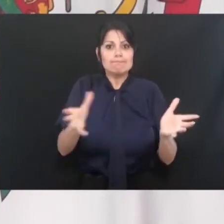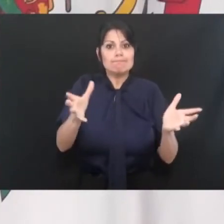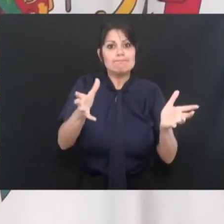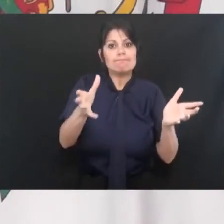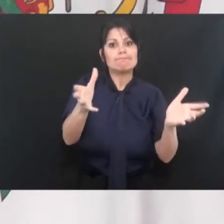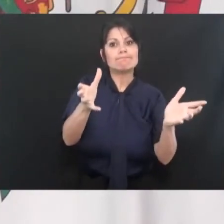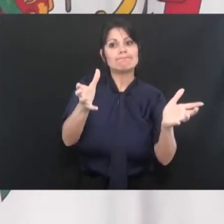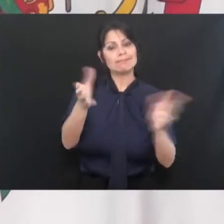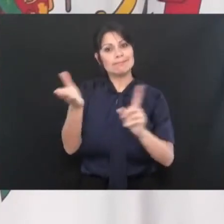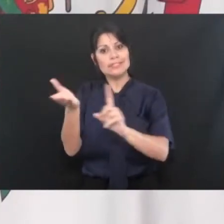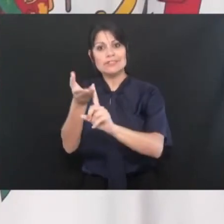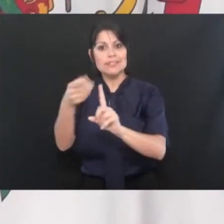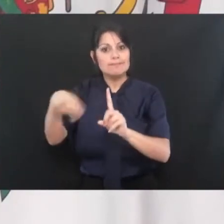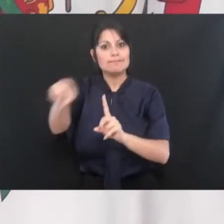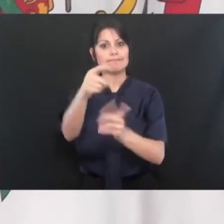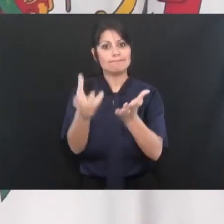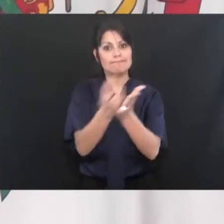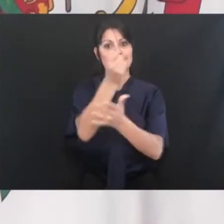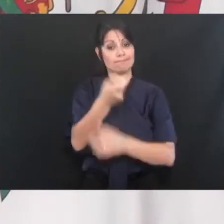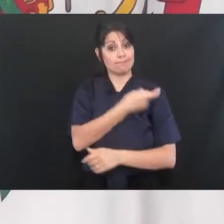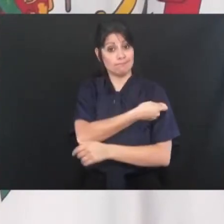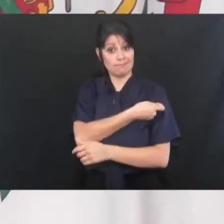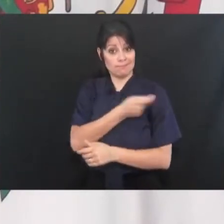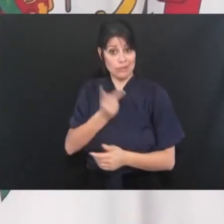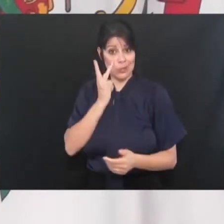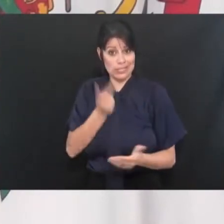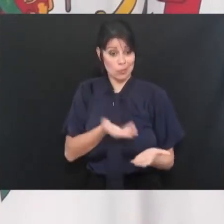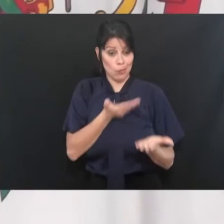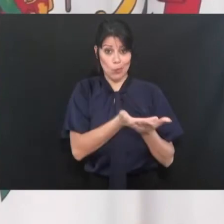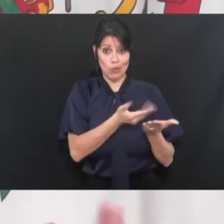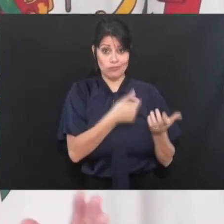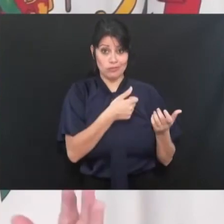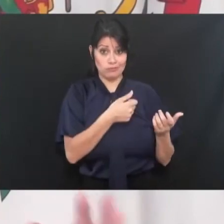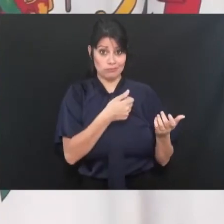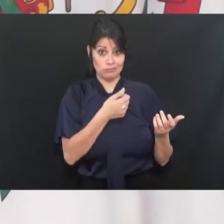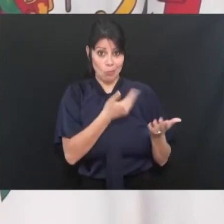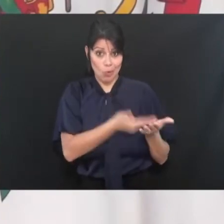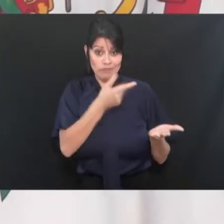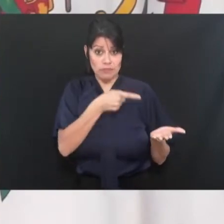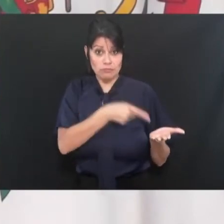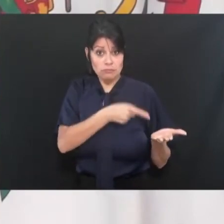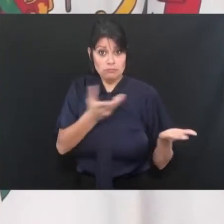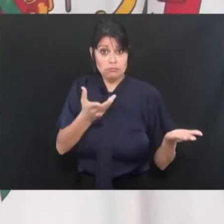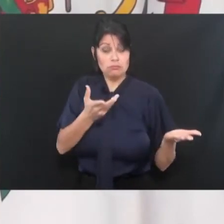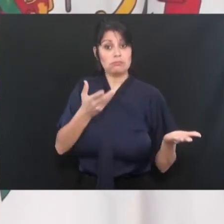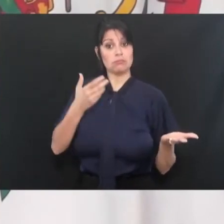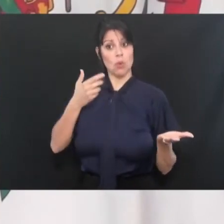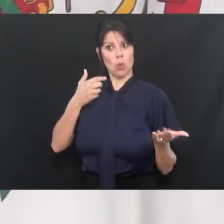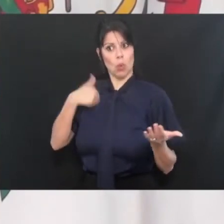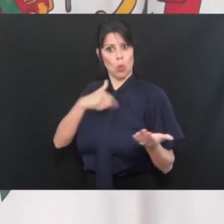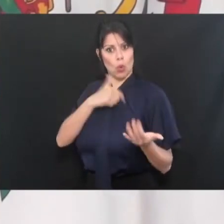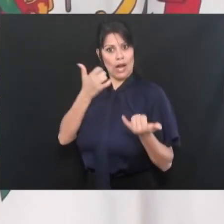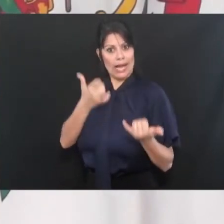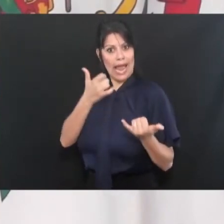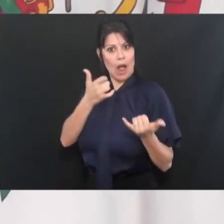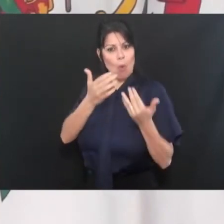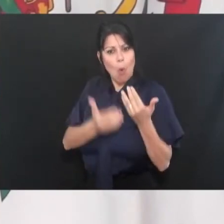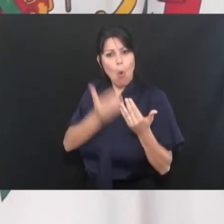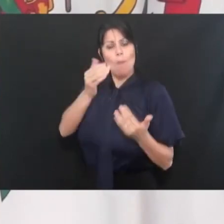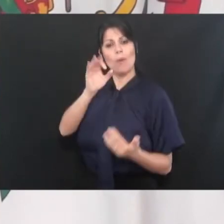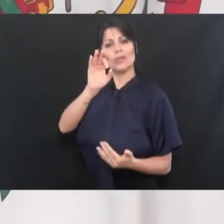just look, I mean, the proof's in the pudding. That's all there is to it. Almost 80, we're on the way to